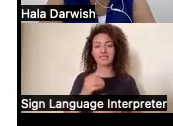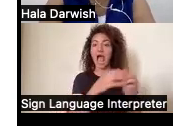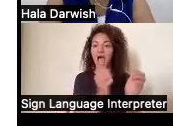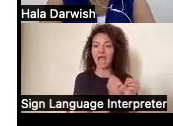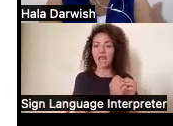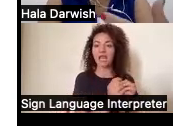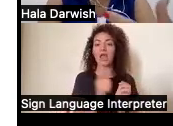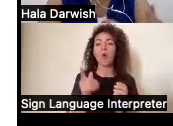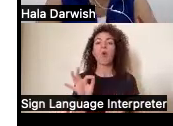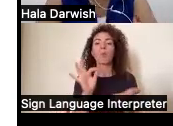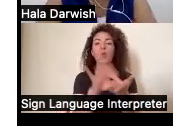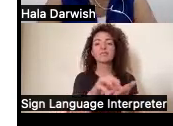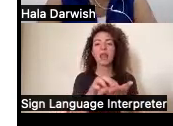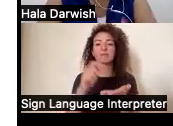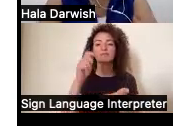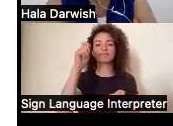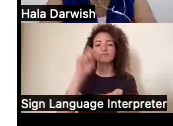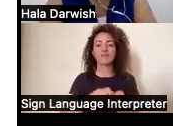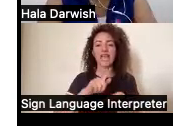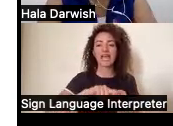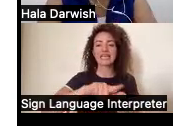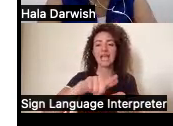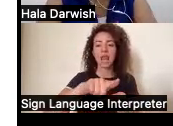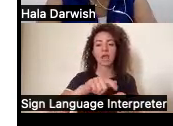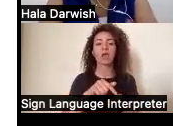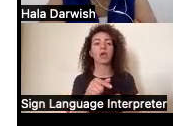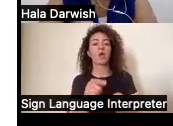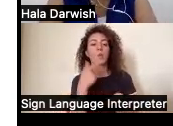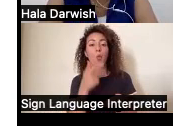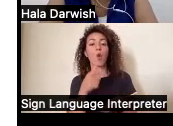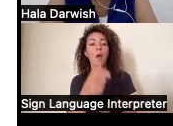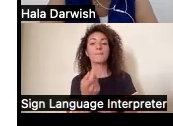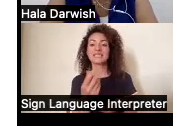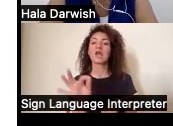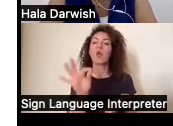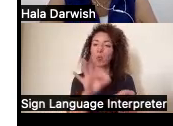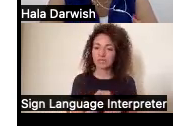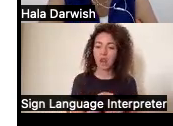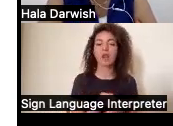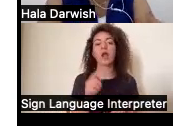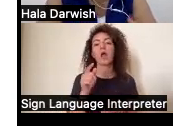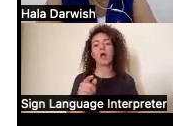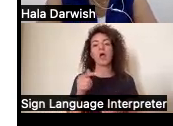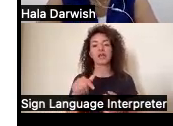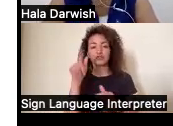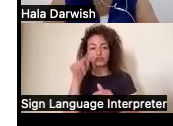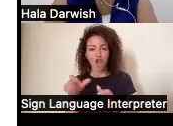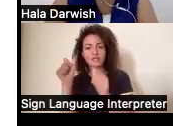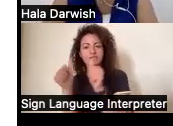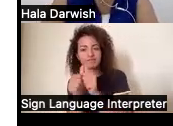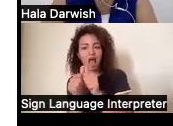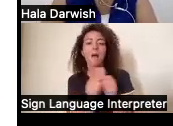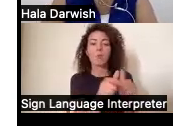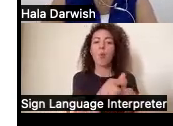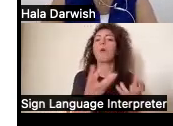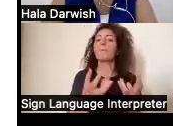about the cash received, and then about the case management services provided by the case